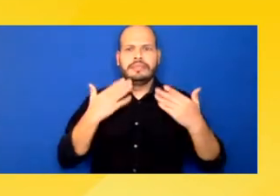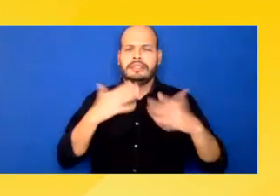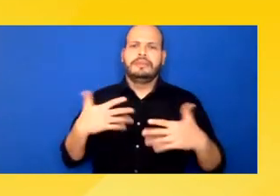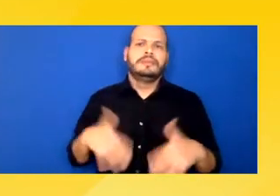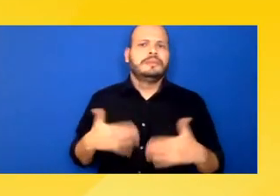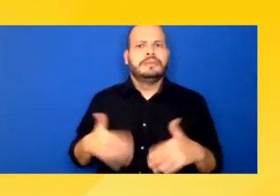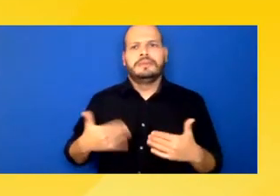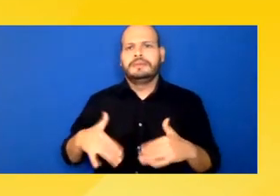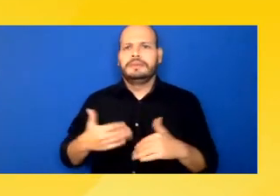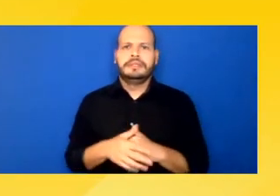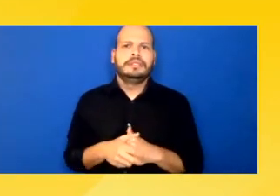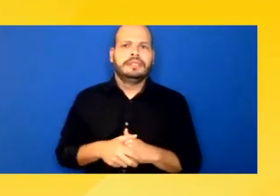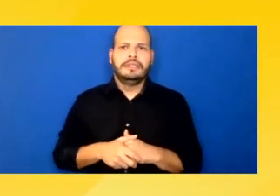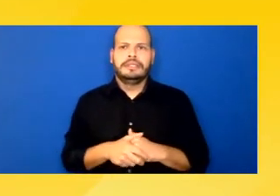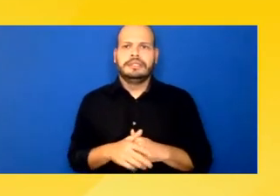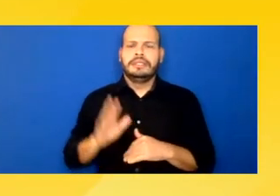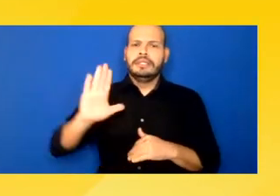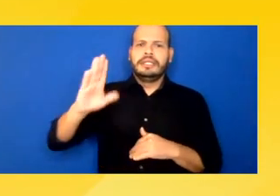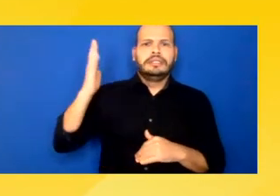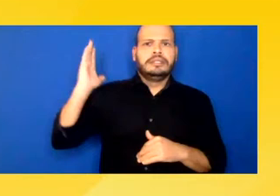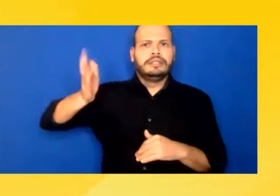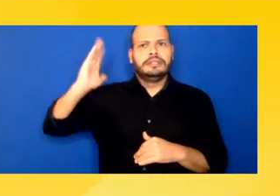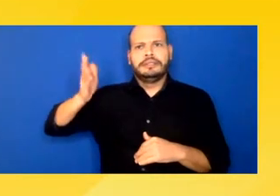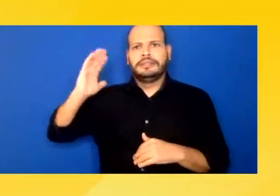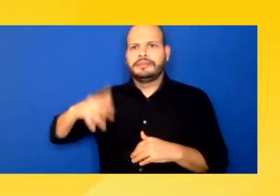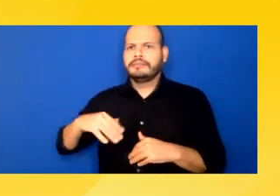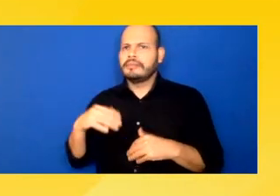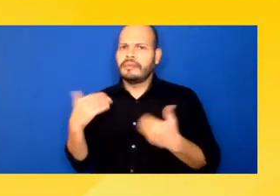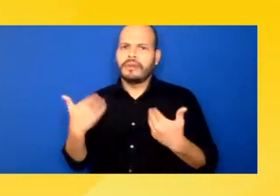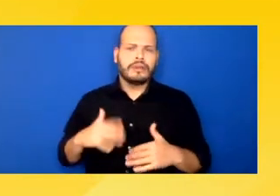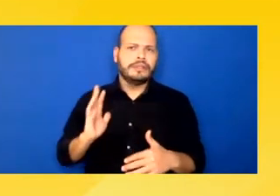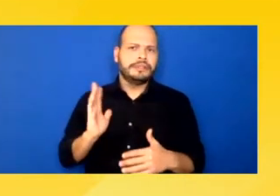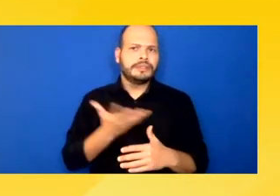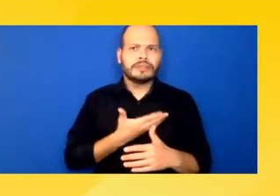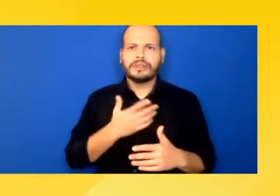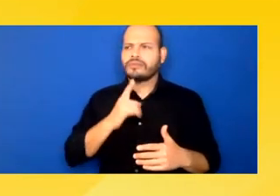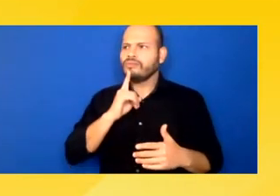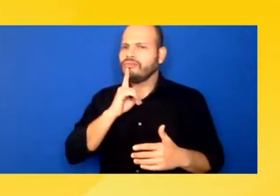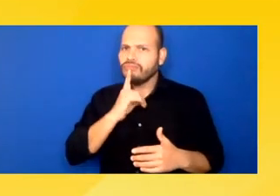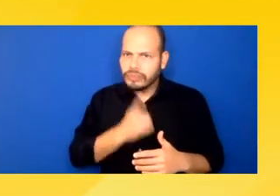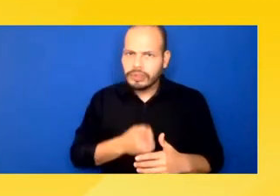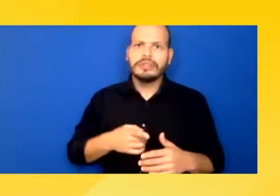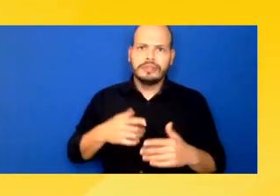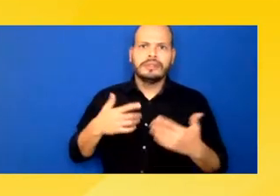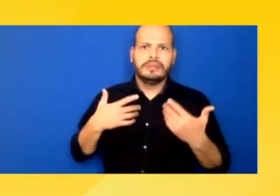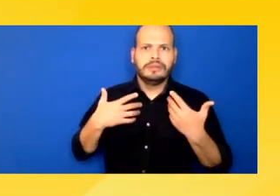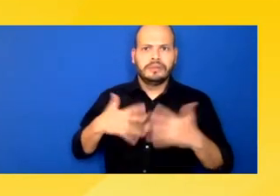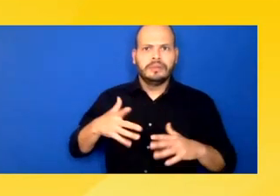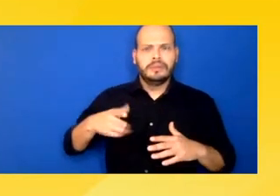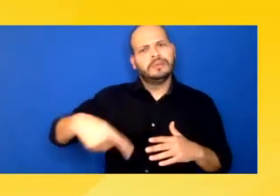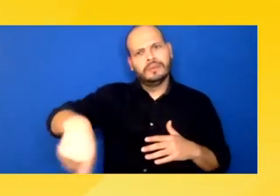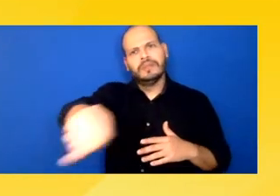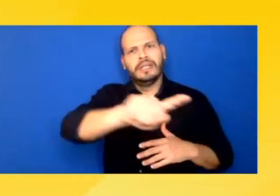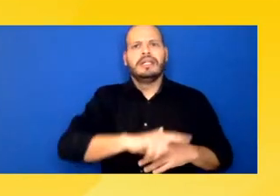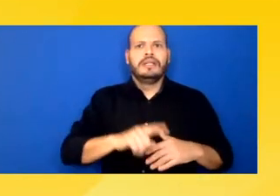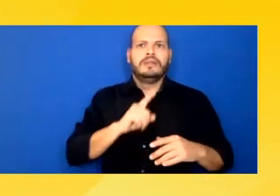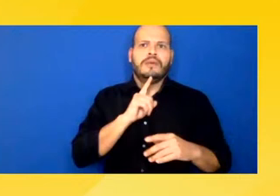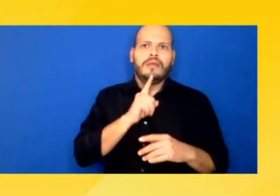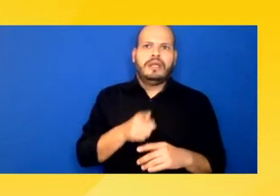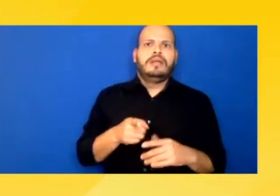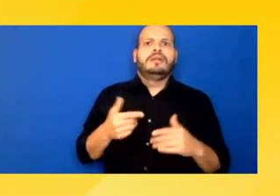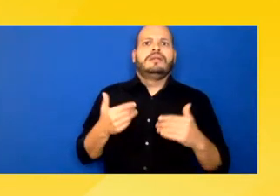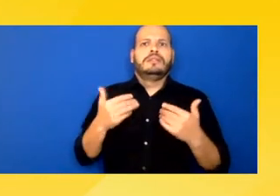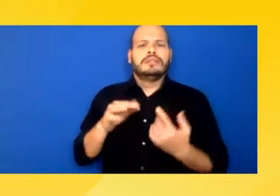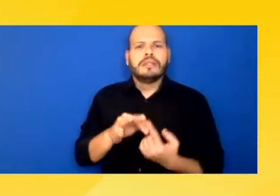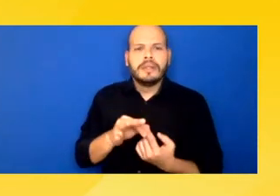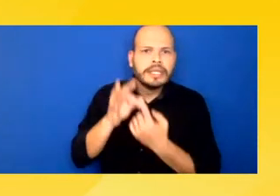out clearly what the ask is which is uh for us as a campaign moral us as moral leaders as um